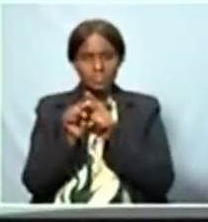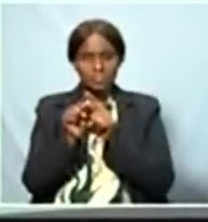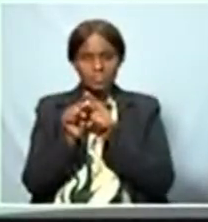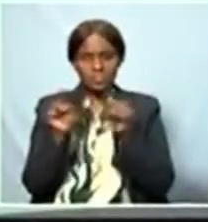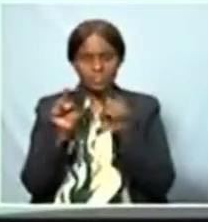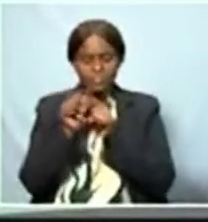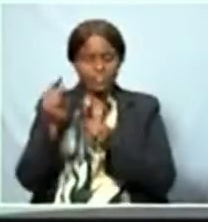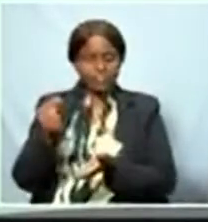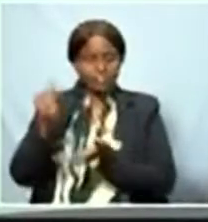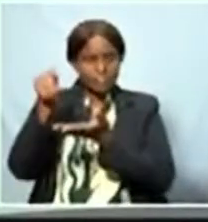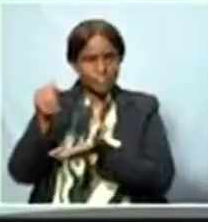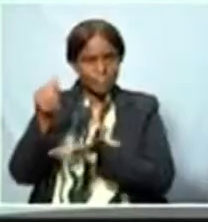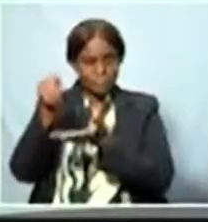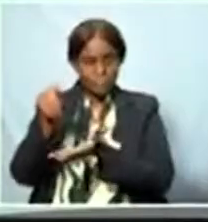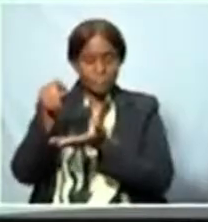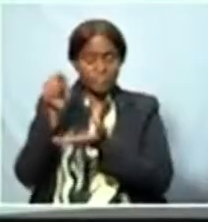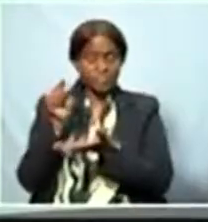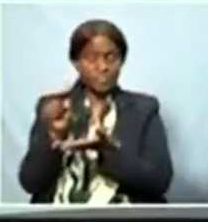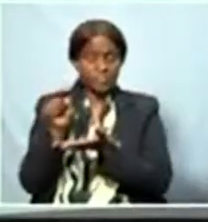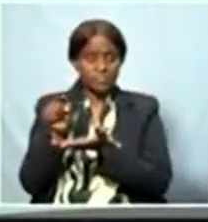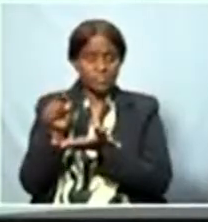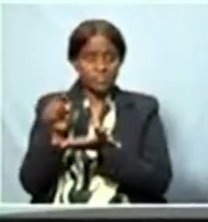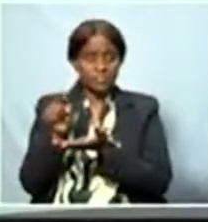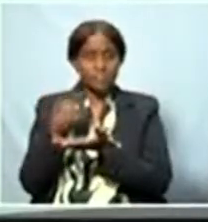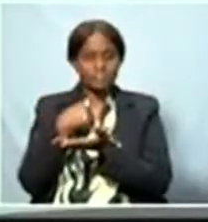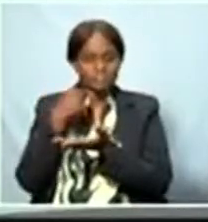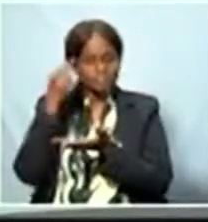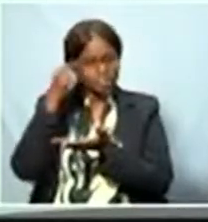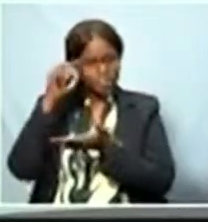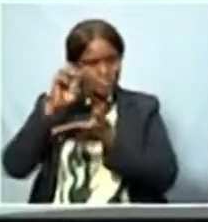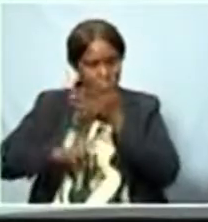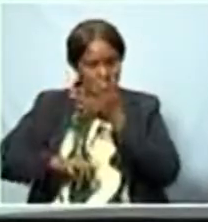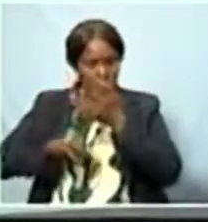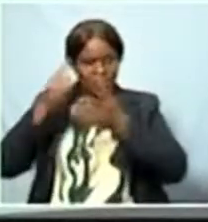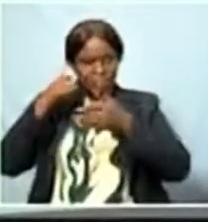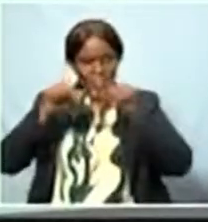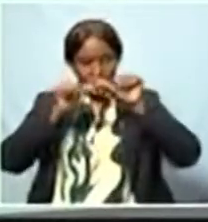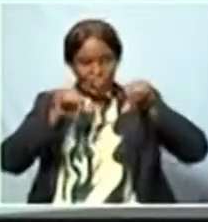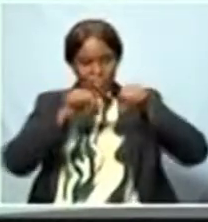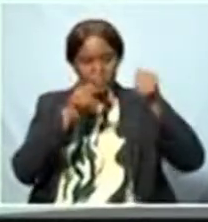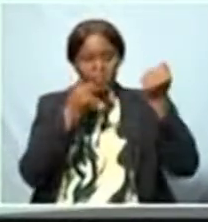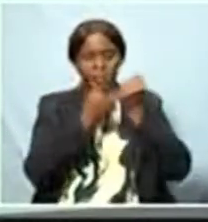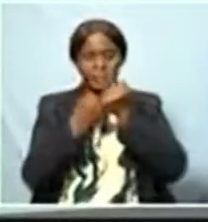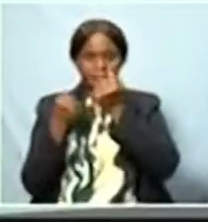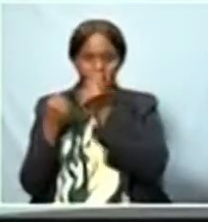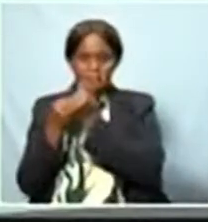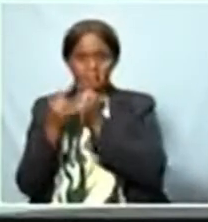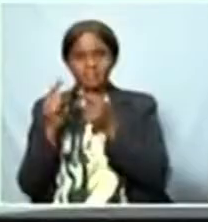that budget line was, I think, was removed for the audit support to